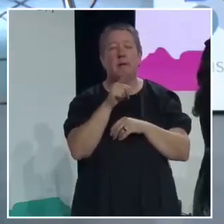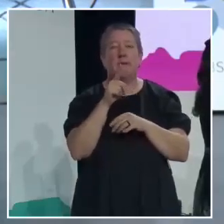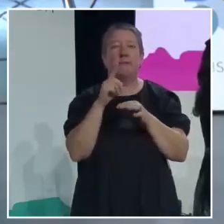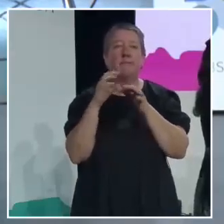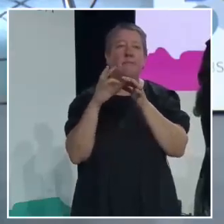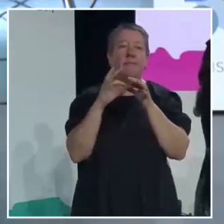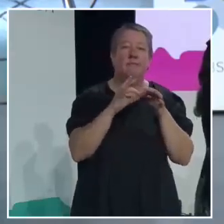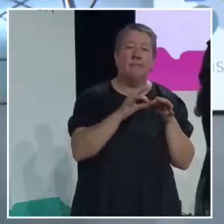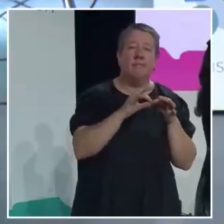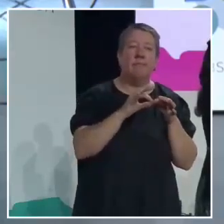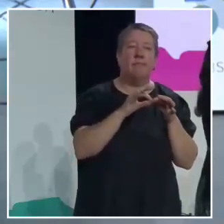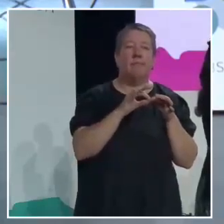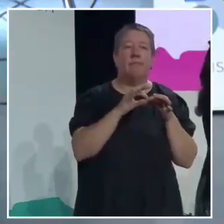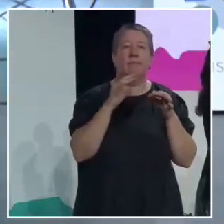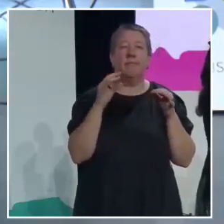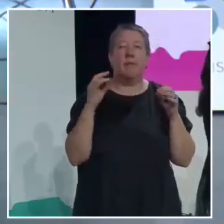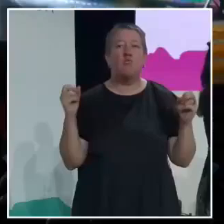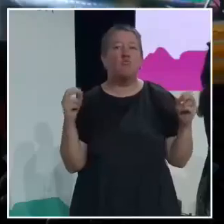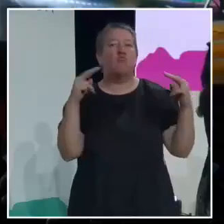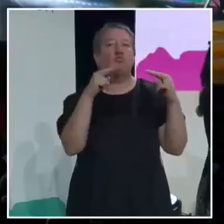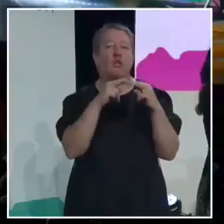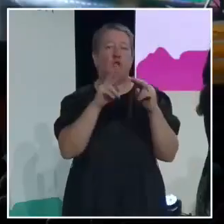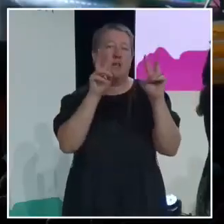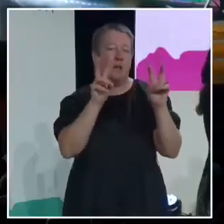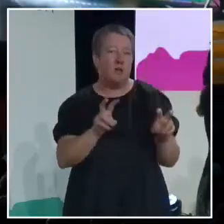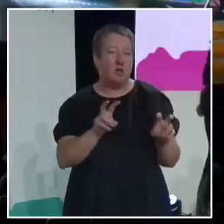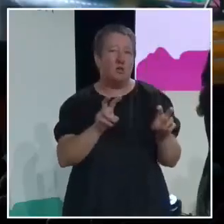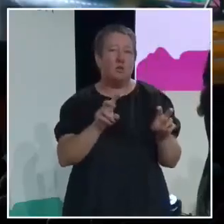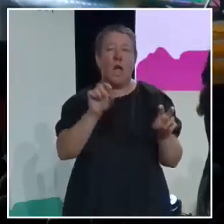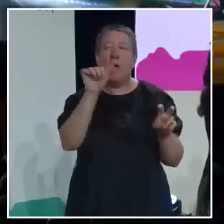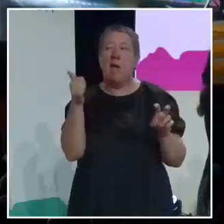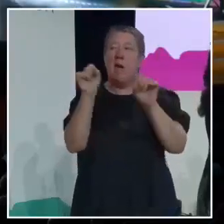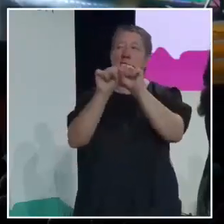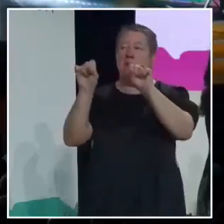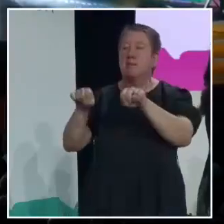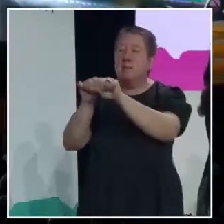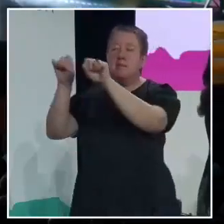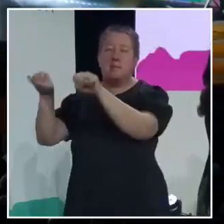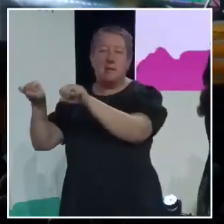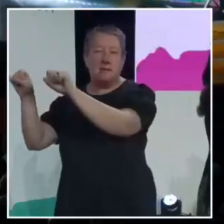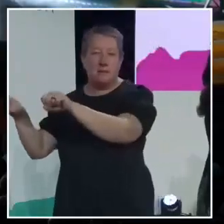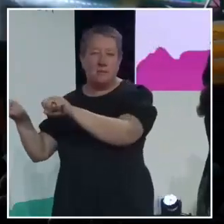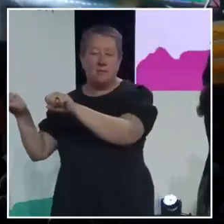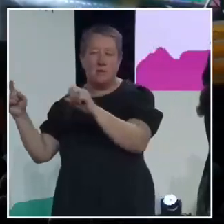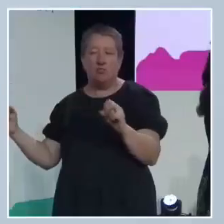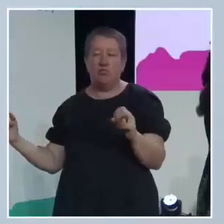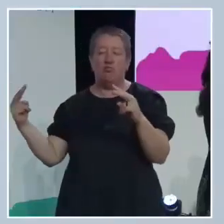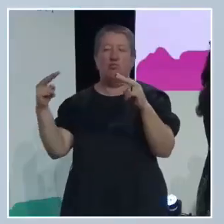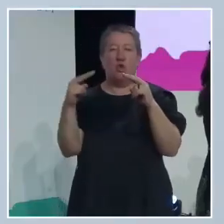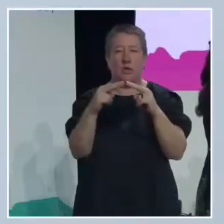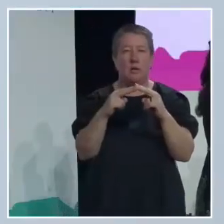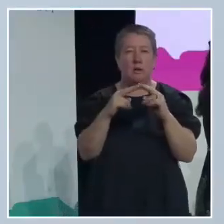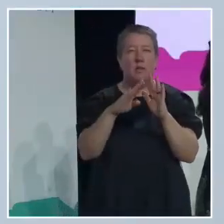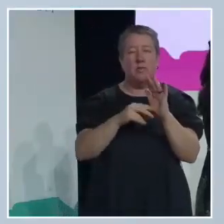bridging issues, bridging other systems, I would say, than our own. So actually